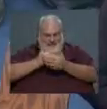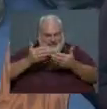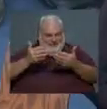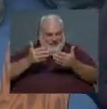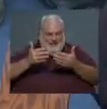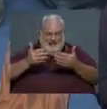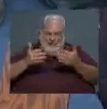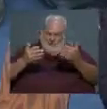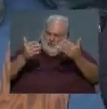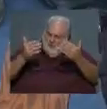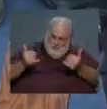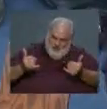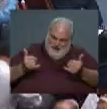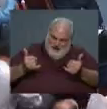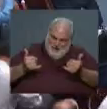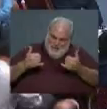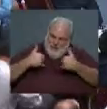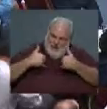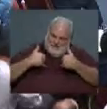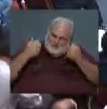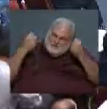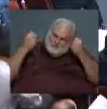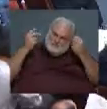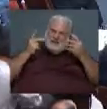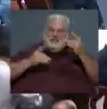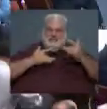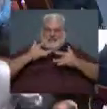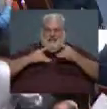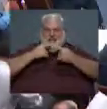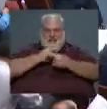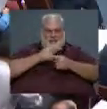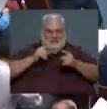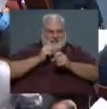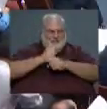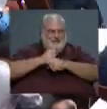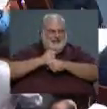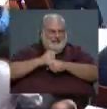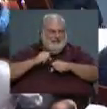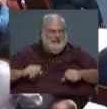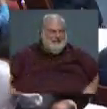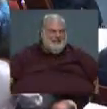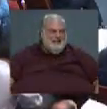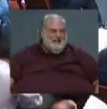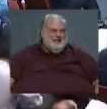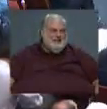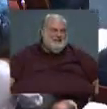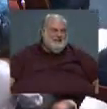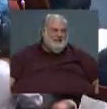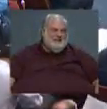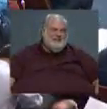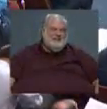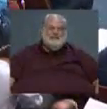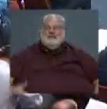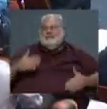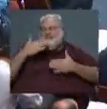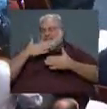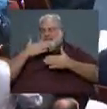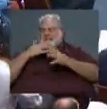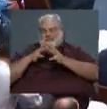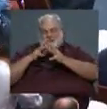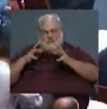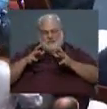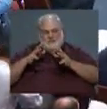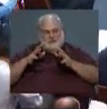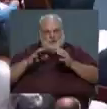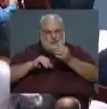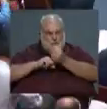Dana. You got some exciting announcements to make or something? Oh, okay. So, but again, thank you so much for your support, and